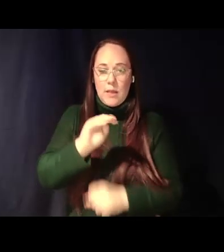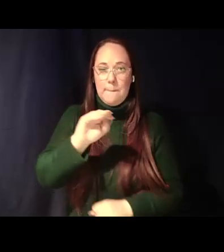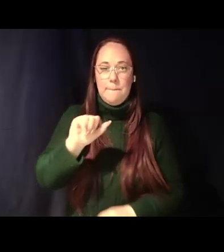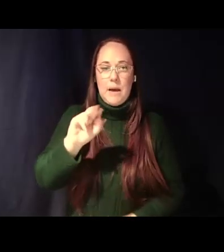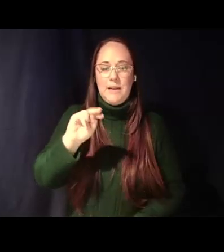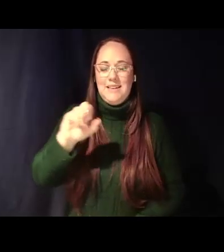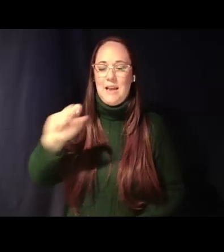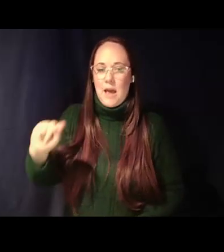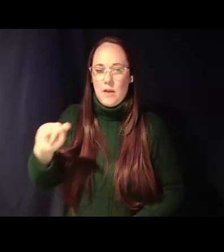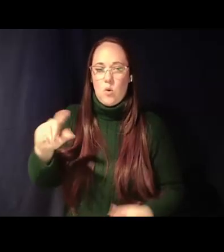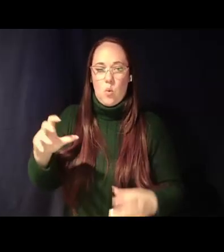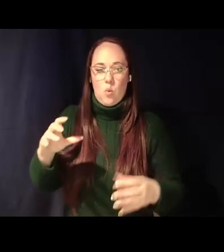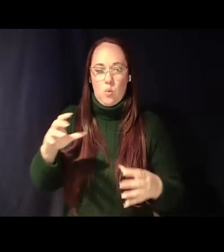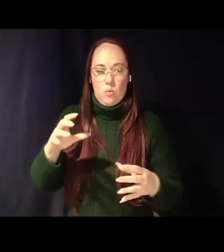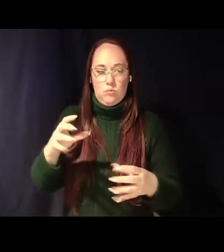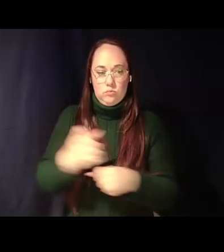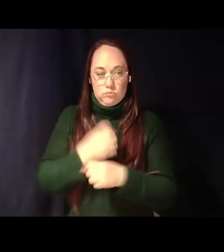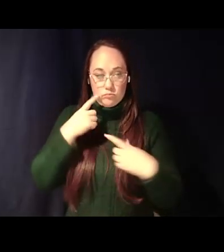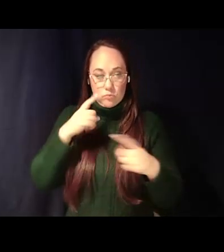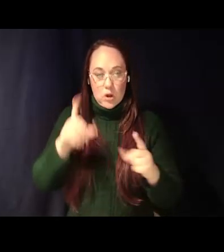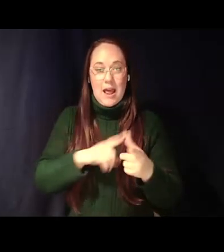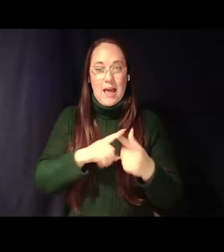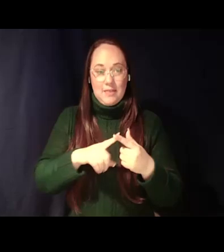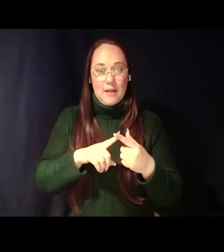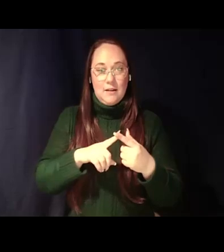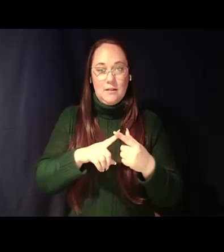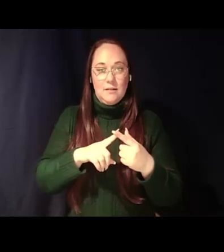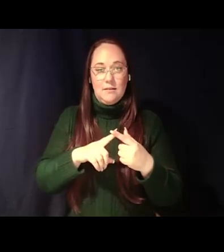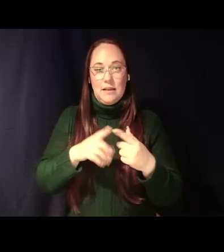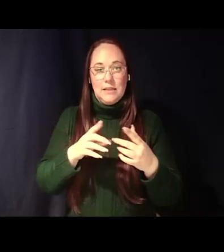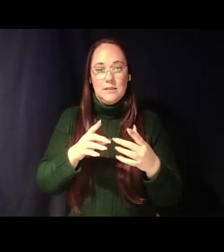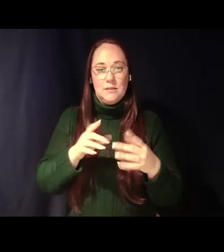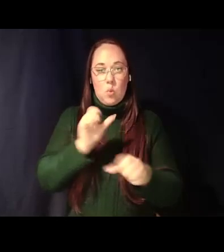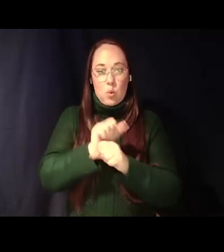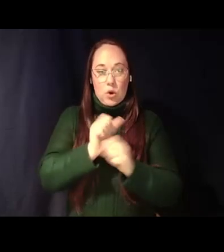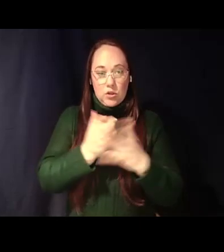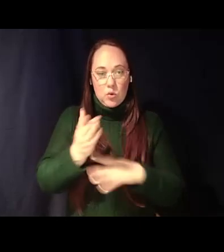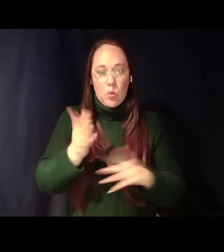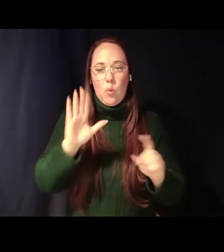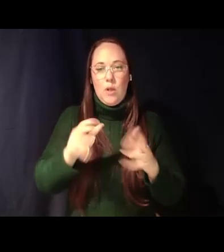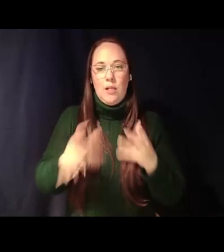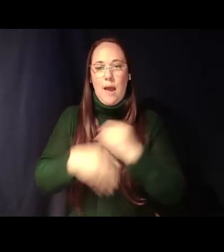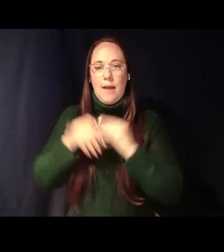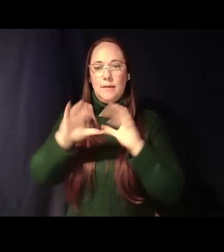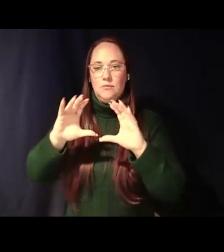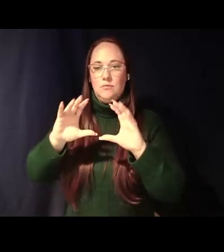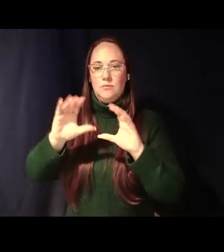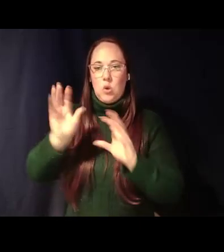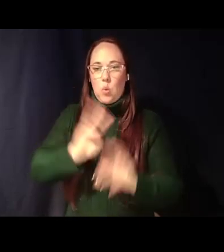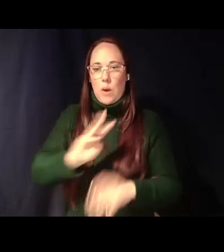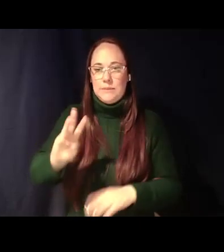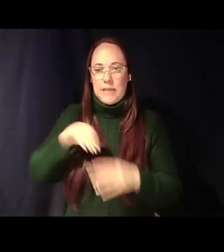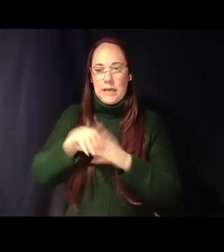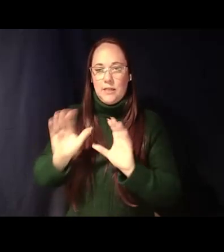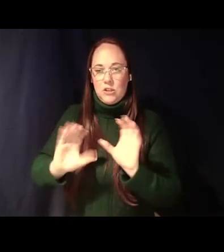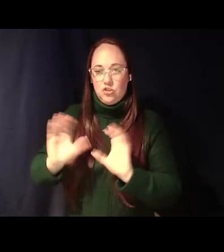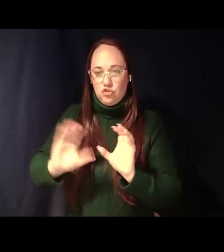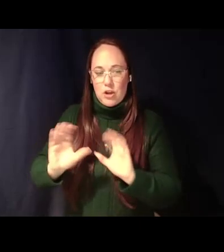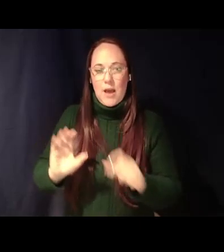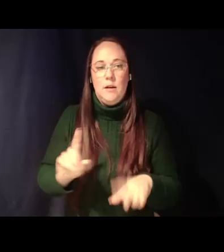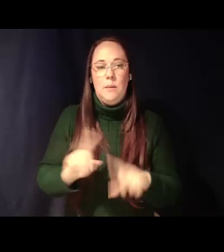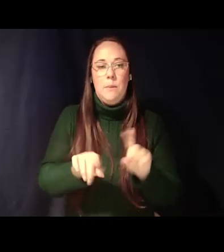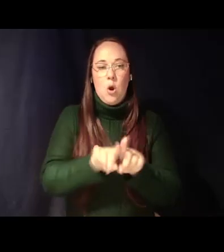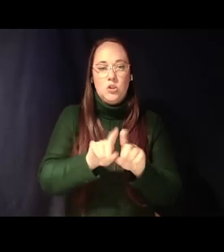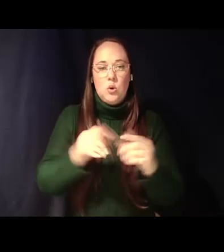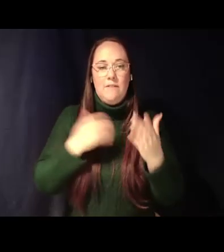now working through, you can link onto that, which we'll put in the chat, but we'll also have this slide with the attachment of that statement of work that you